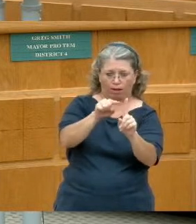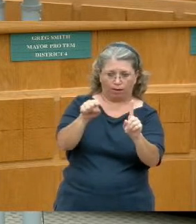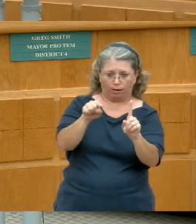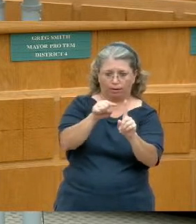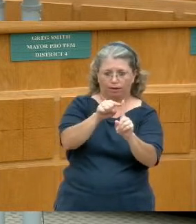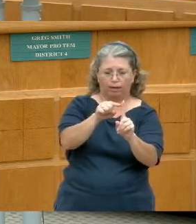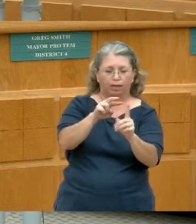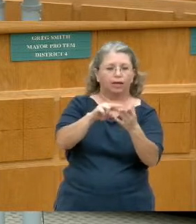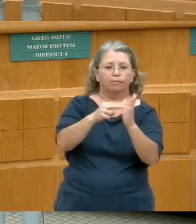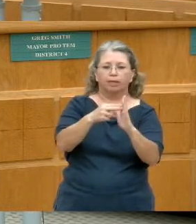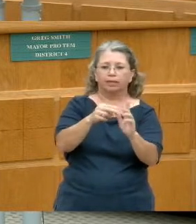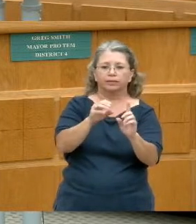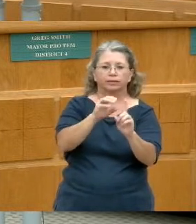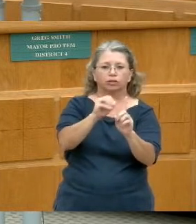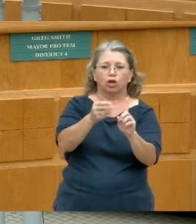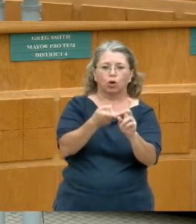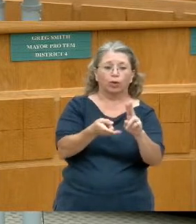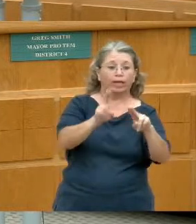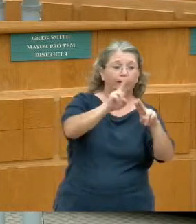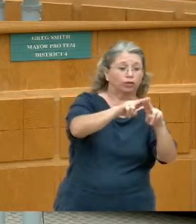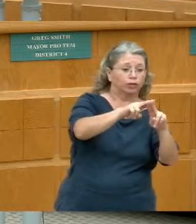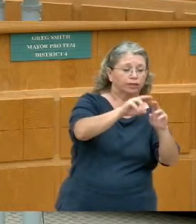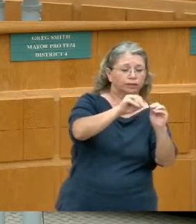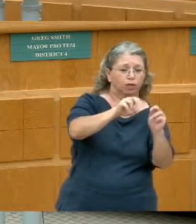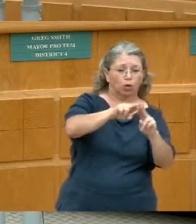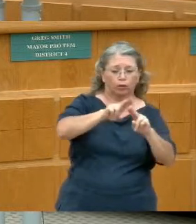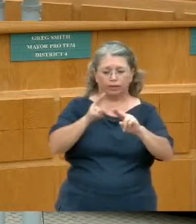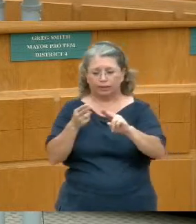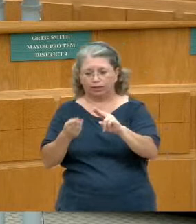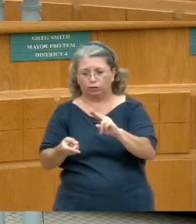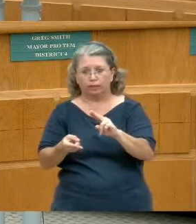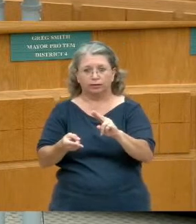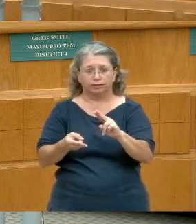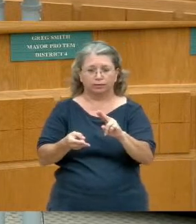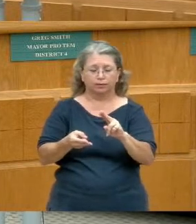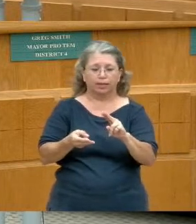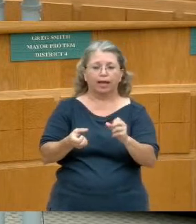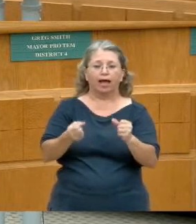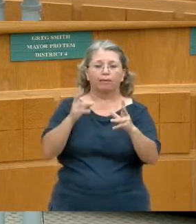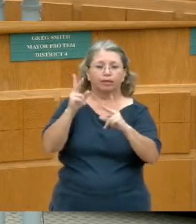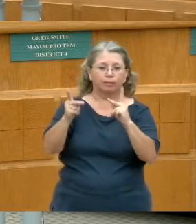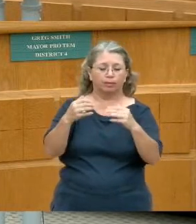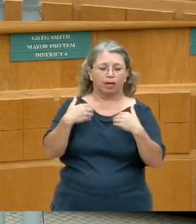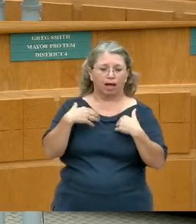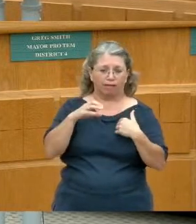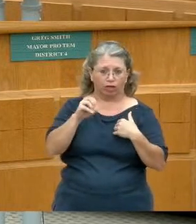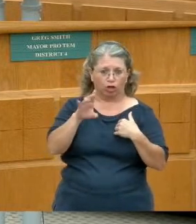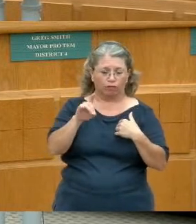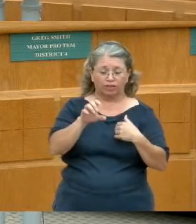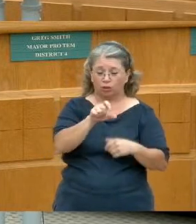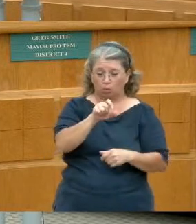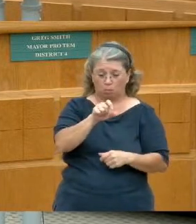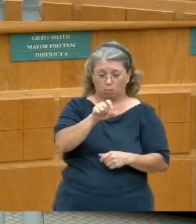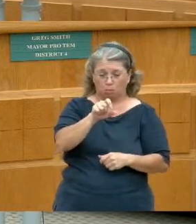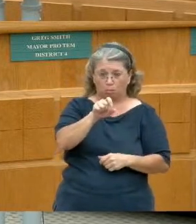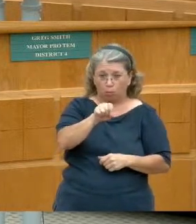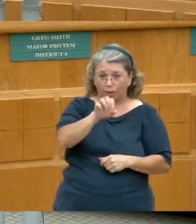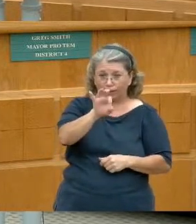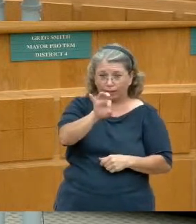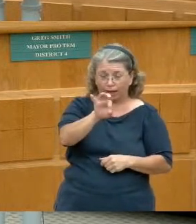increase or a decrease in the total number of people at any one time having COVID-19. At 0.9, it's a very, very